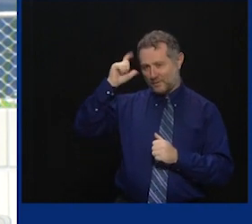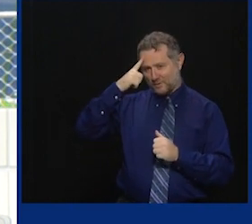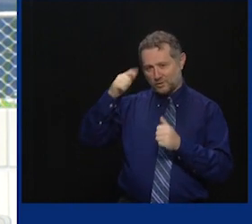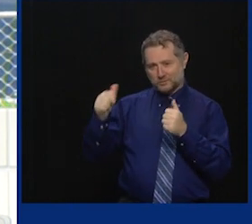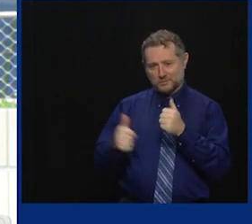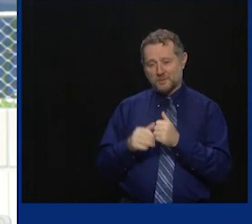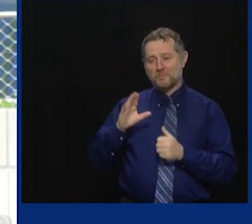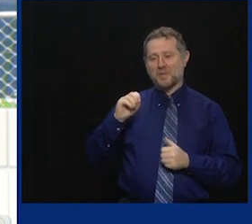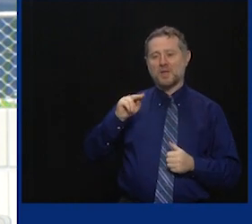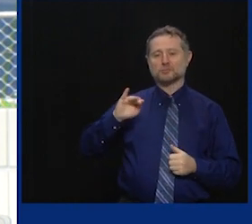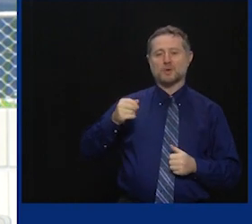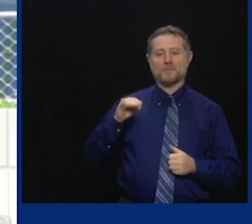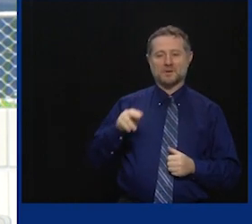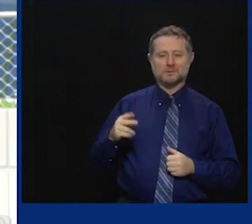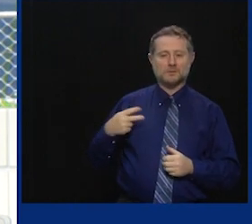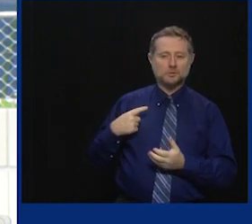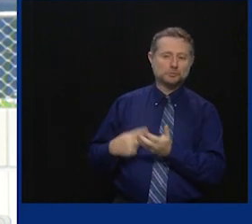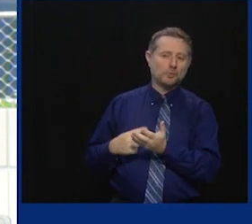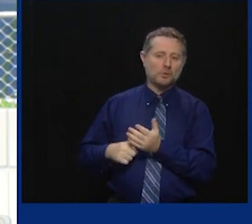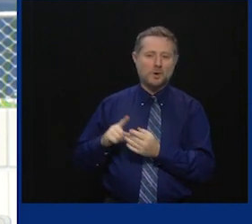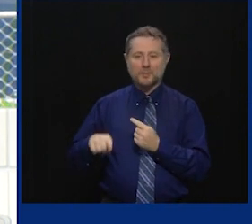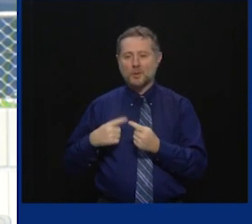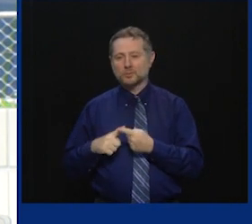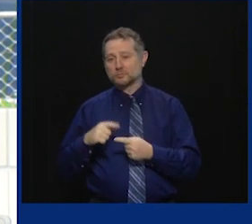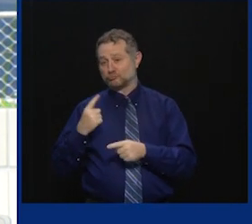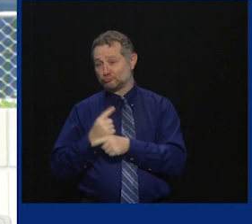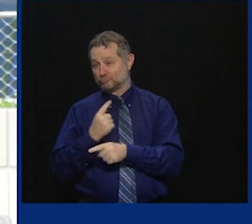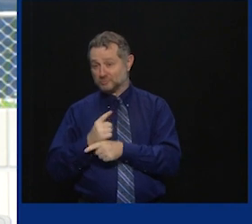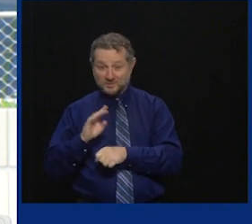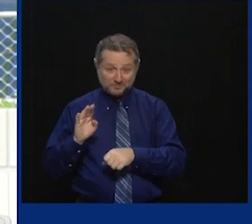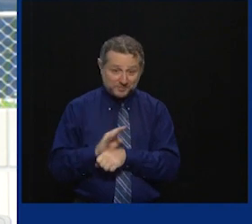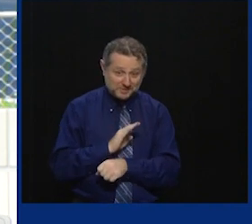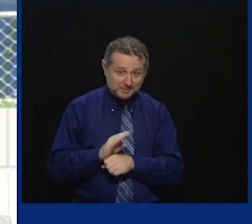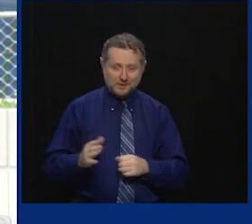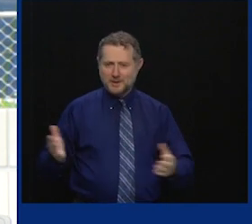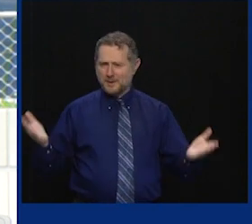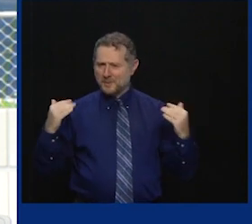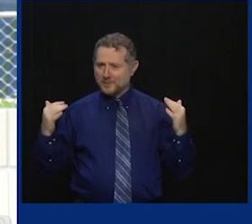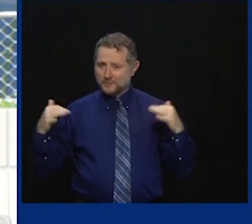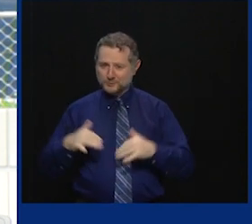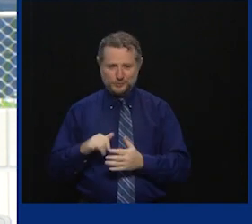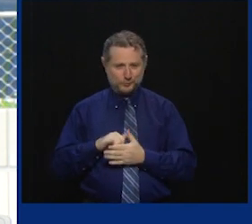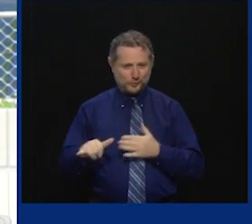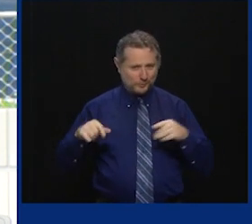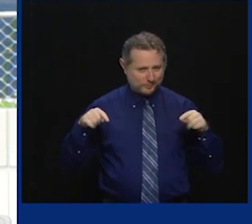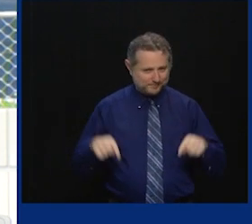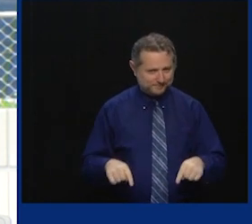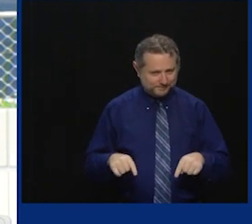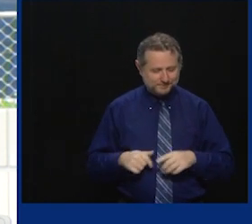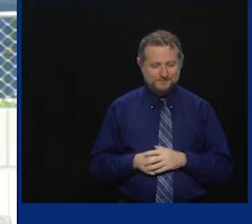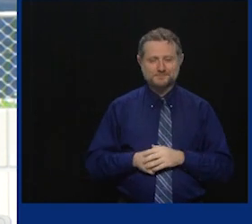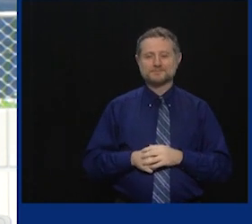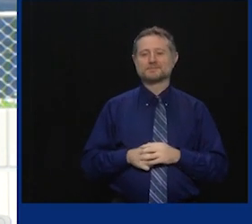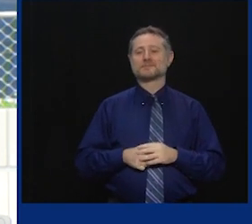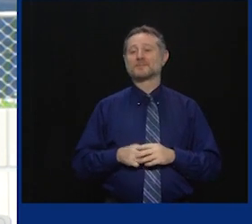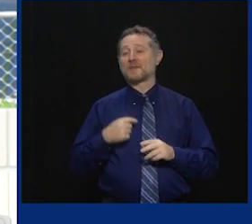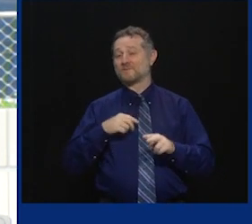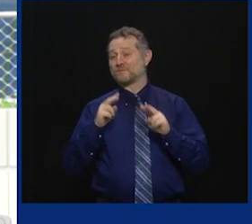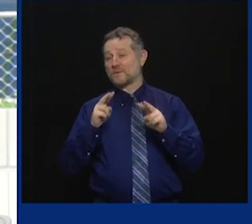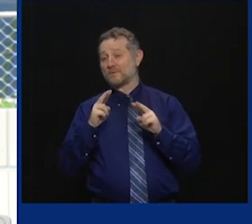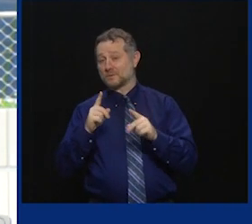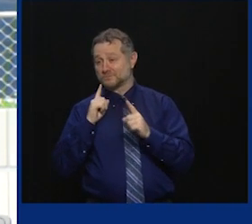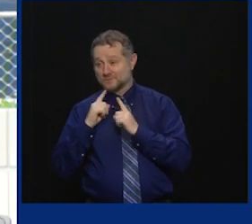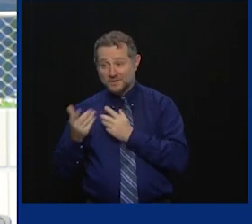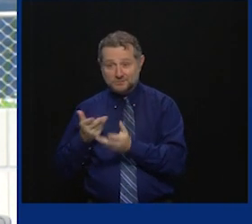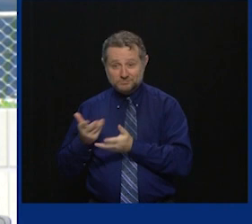more convention business and more economic activity to New York, and I look forward to continuing that conversation. So with that, I'm going to, I think, move to questions and